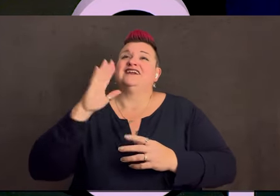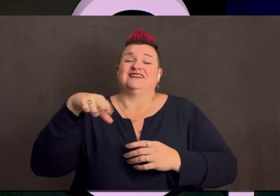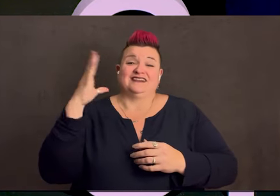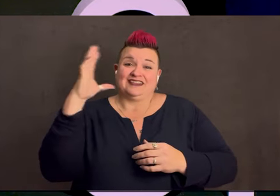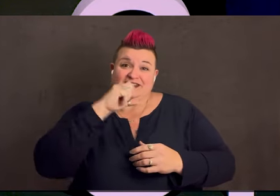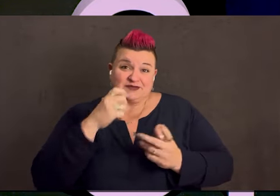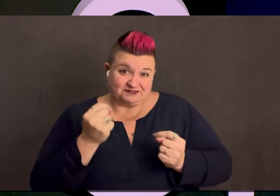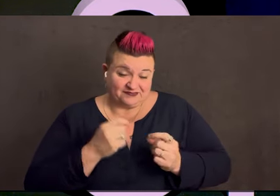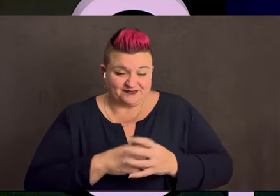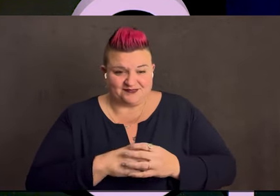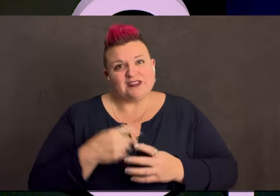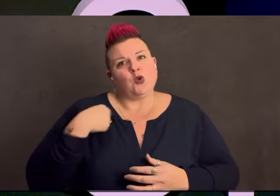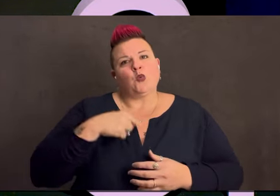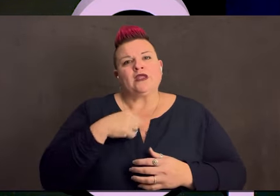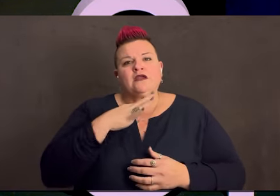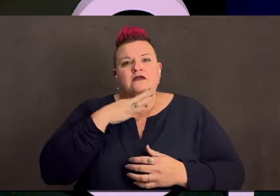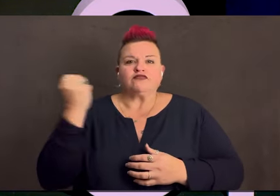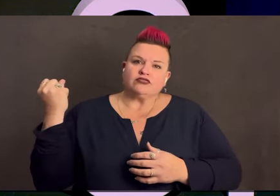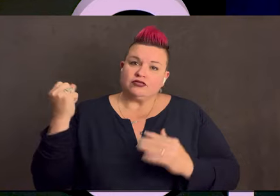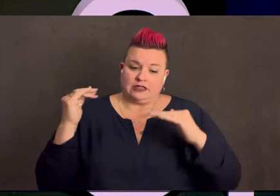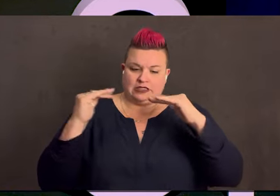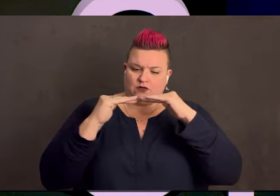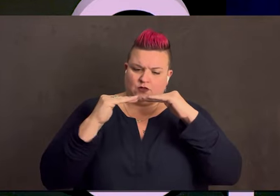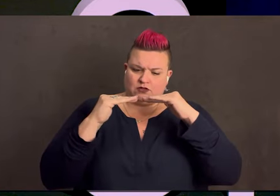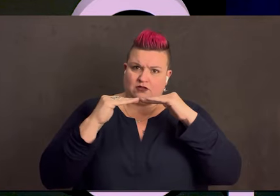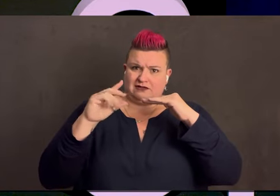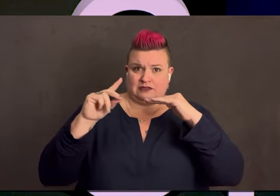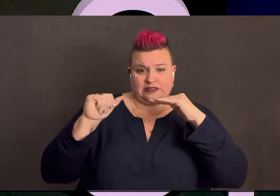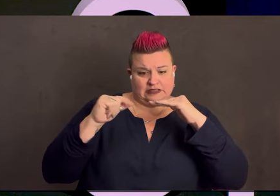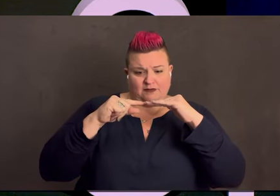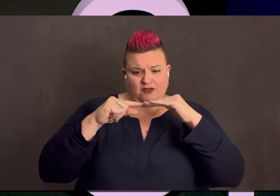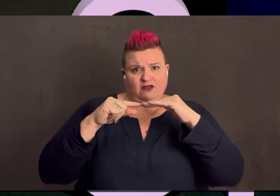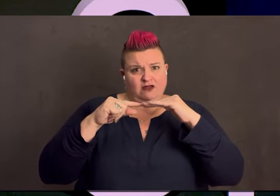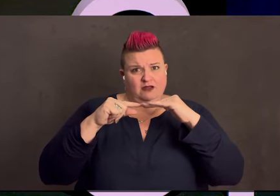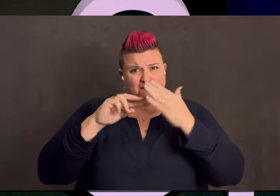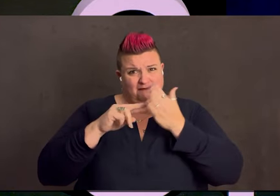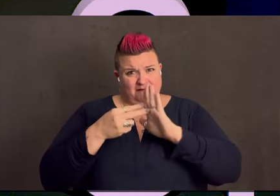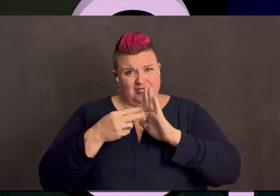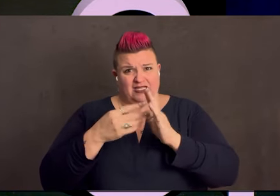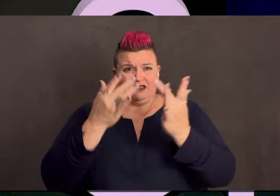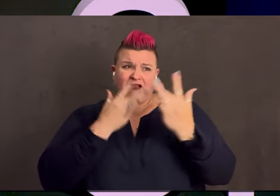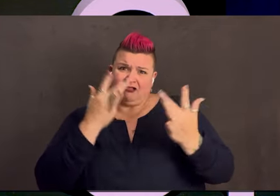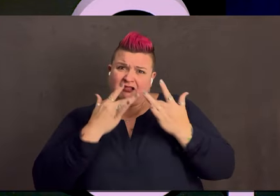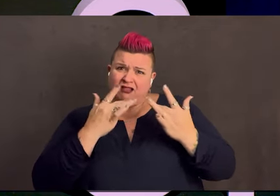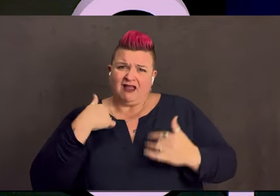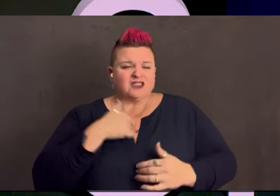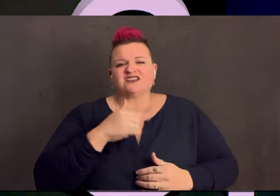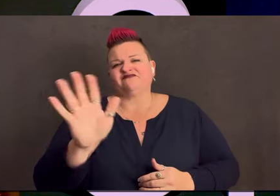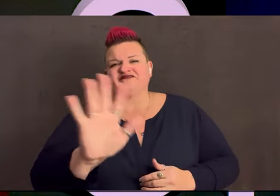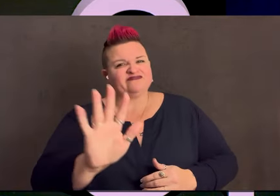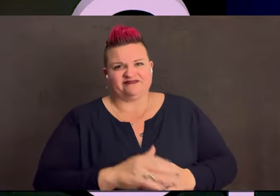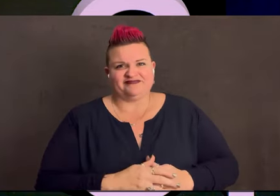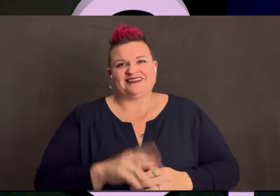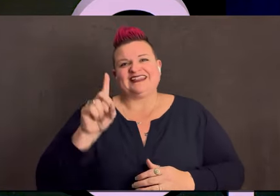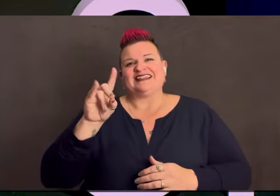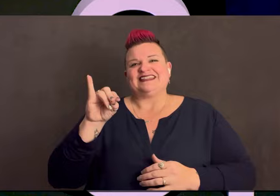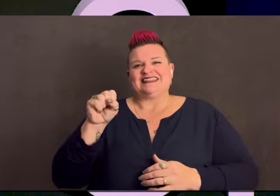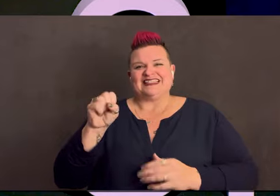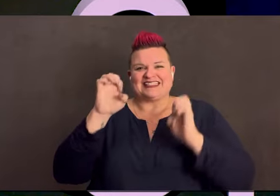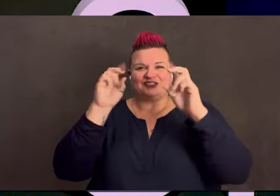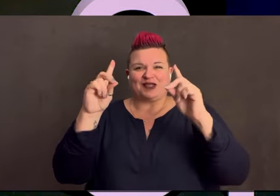that, you know what, we're done equating disability with charity. DisEducation, I hope you enjoy.